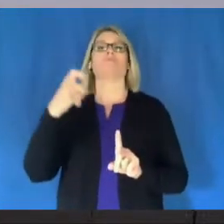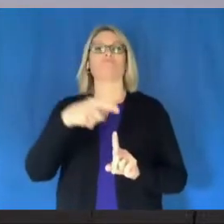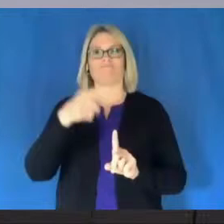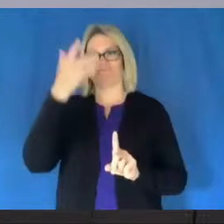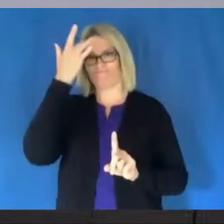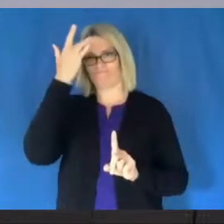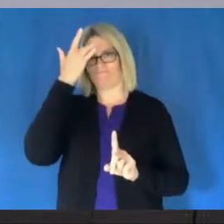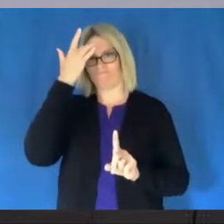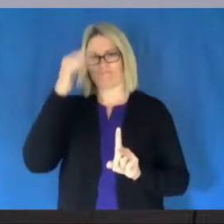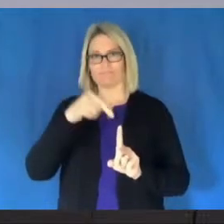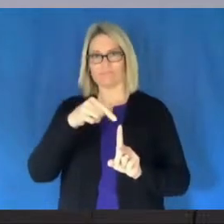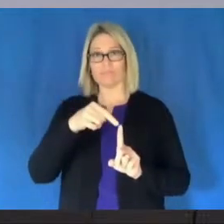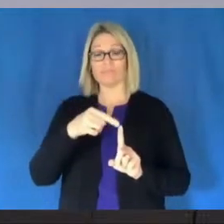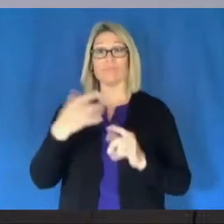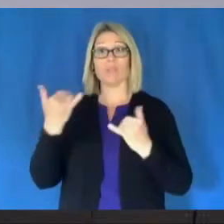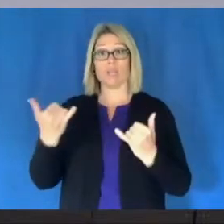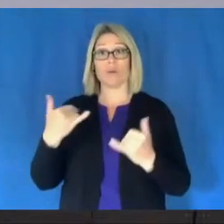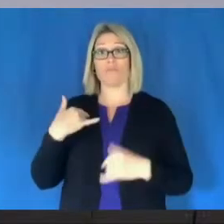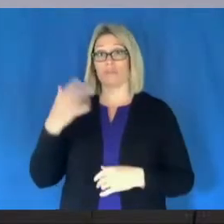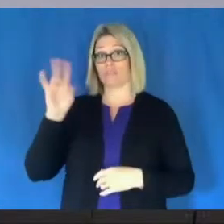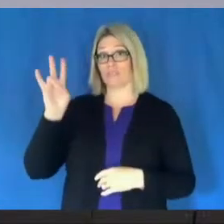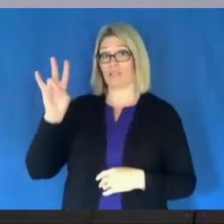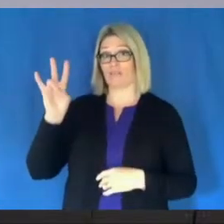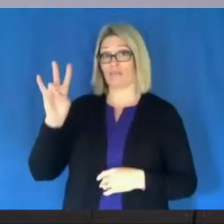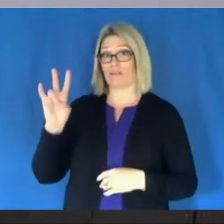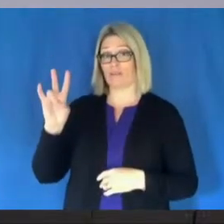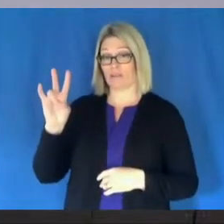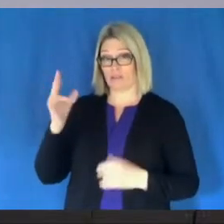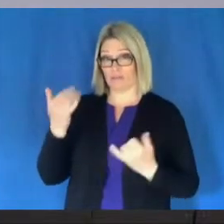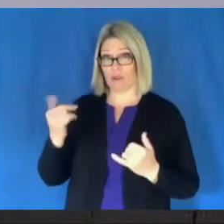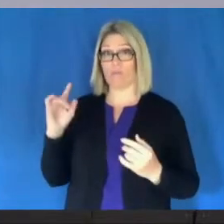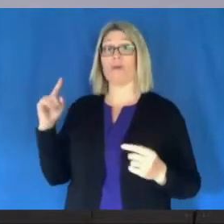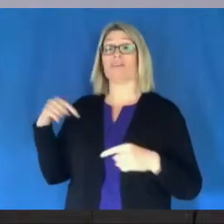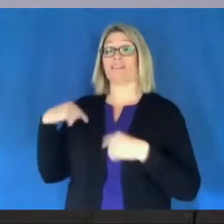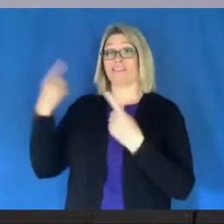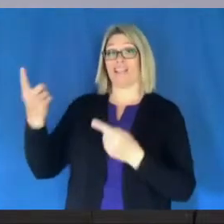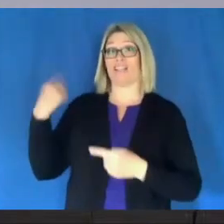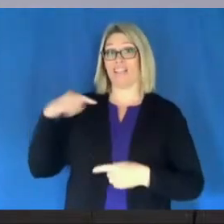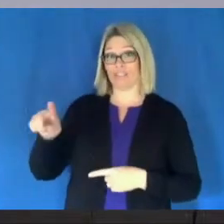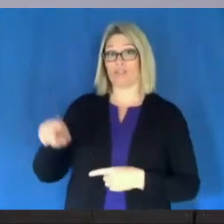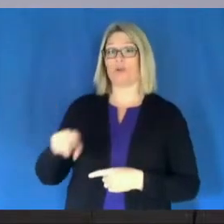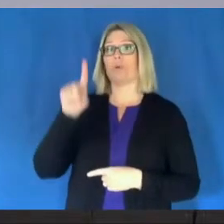have 7 active cases and 183 cases since the pandemic began.